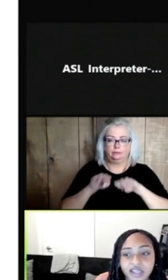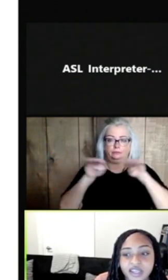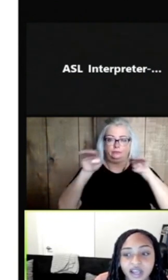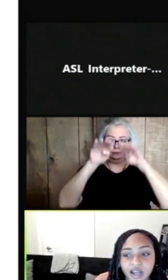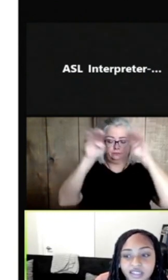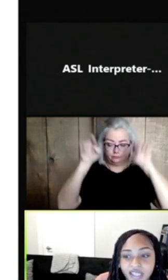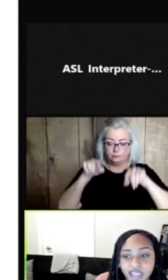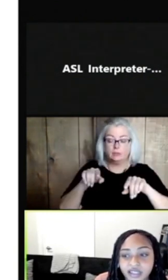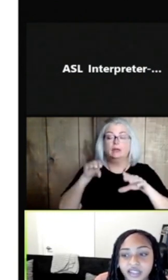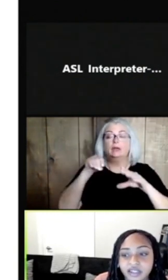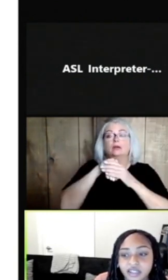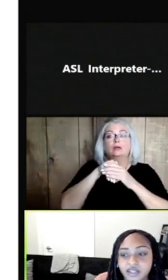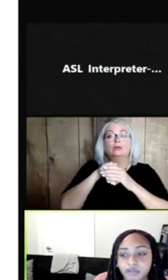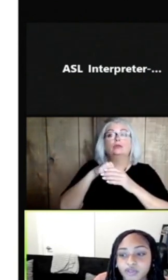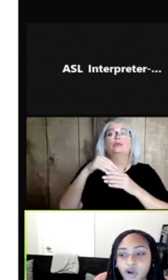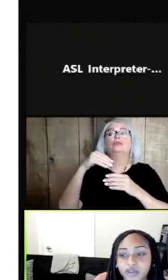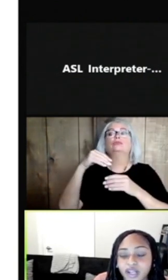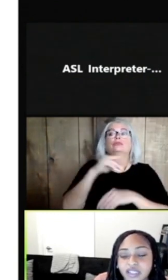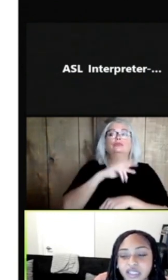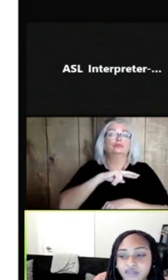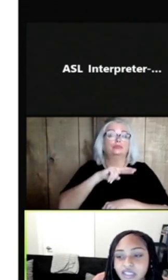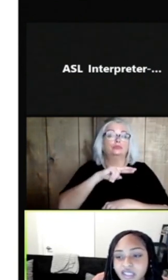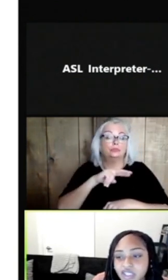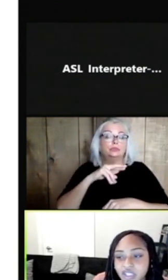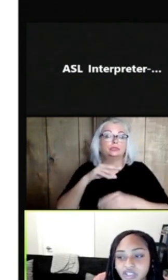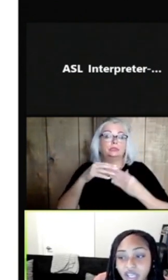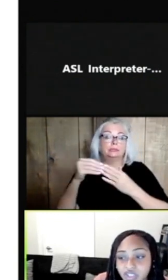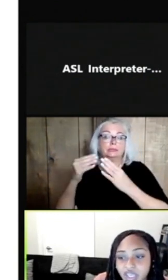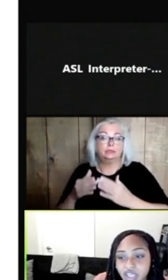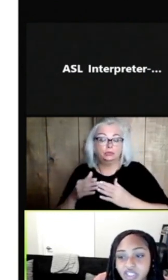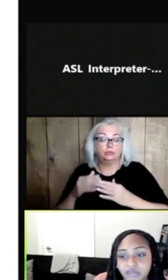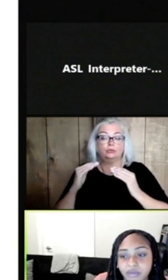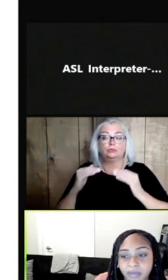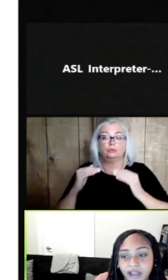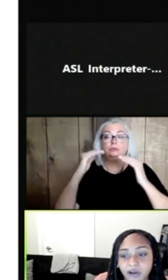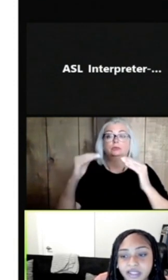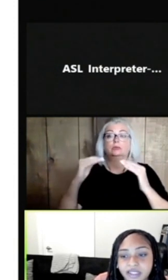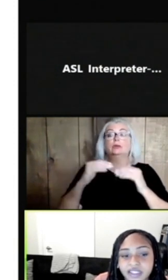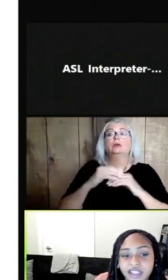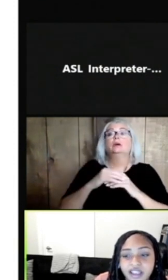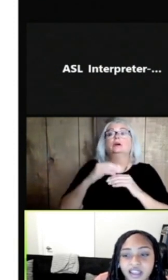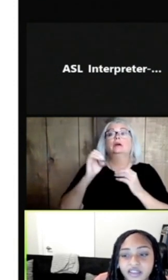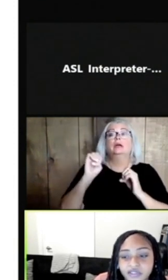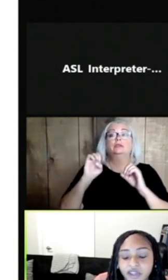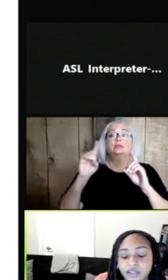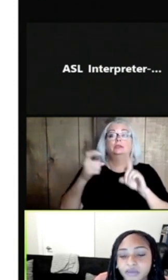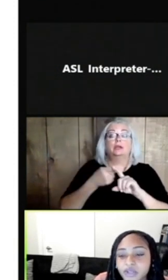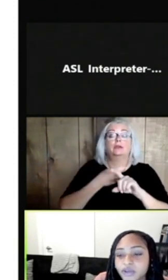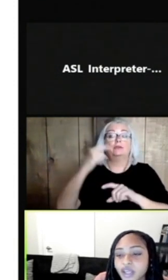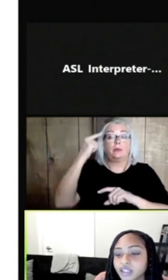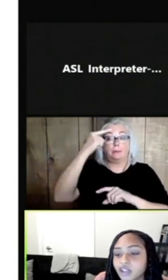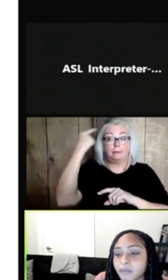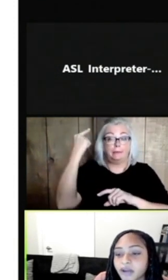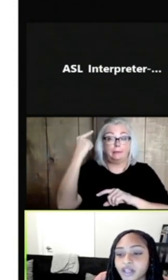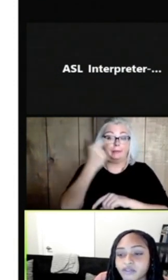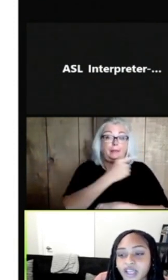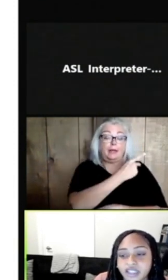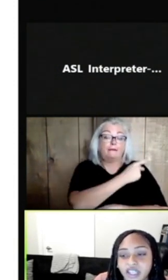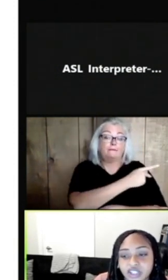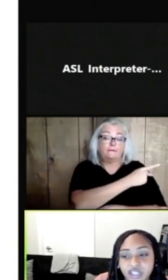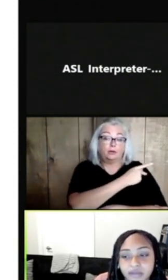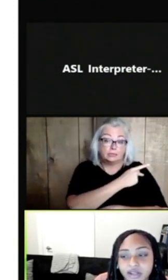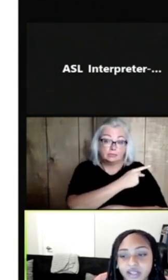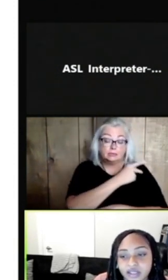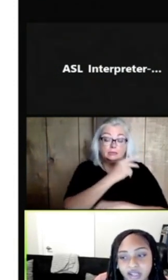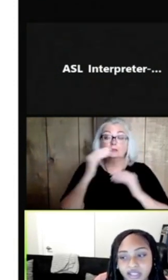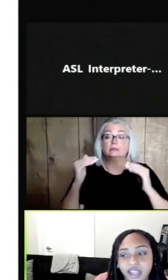leaders. Secondly, the delivery of COVID-19 vaccination and education from a Black pharmacist. And then thirdly, we created low barrier